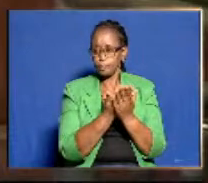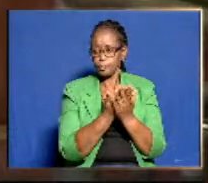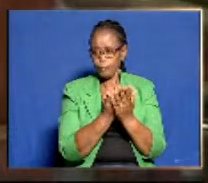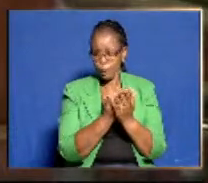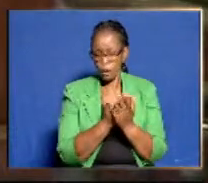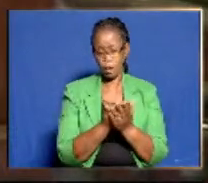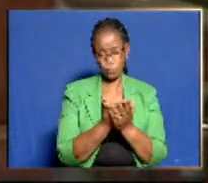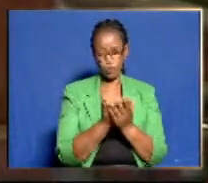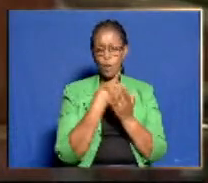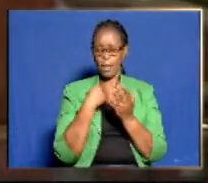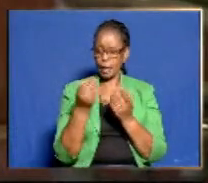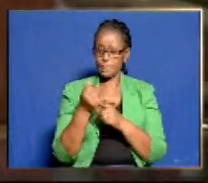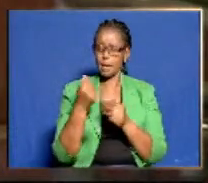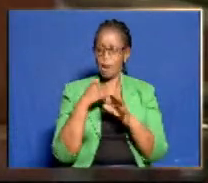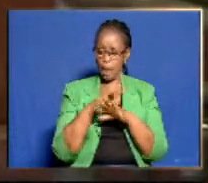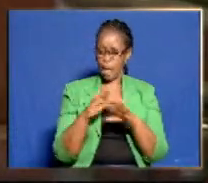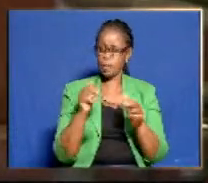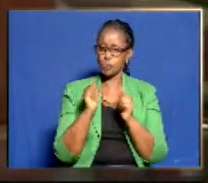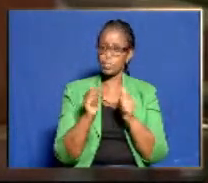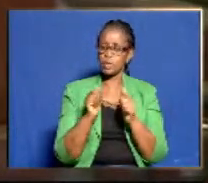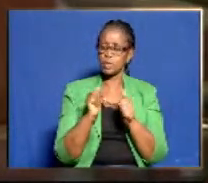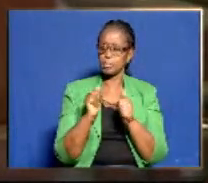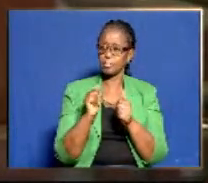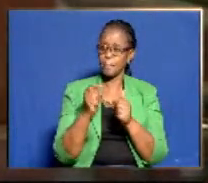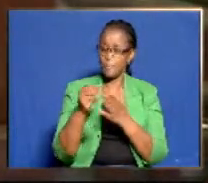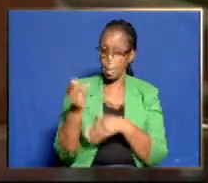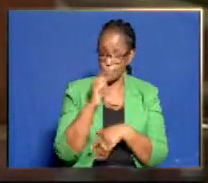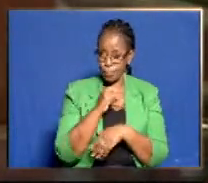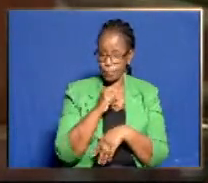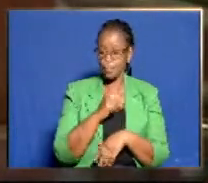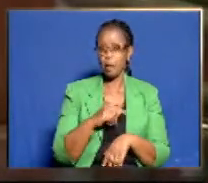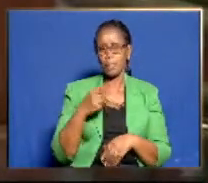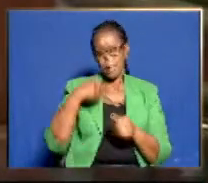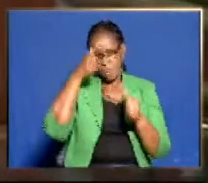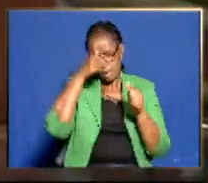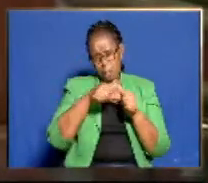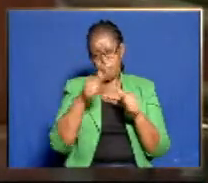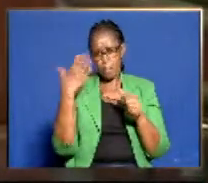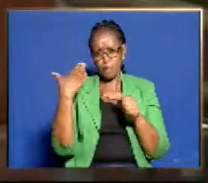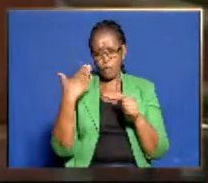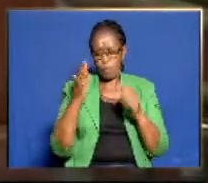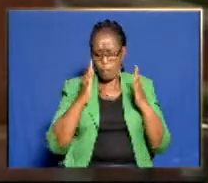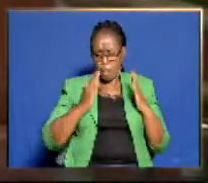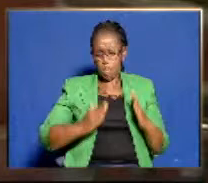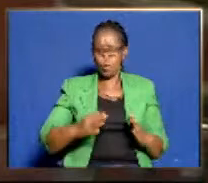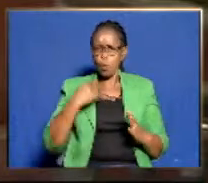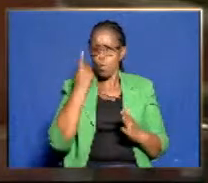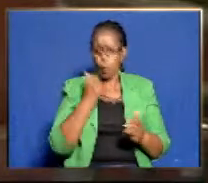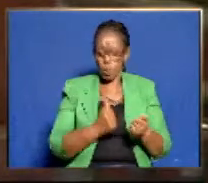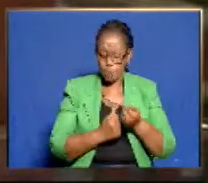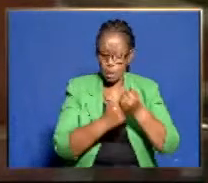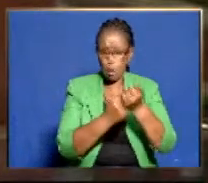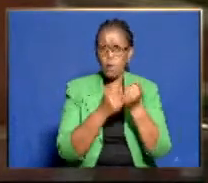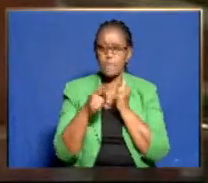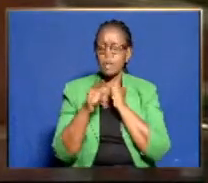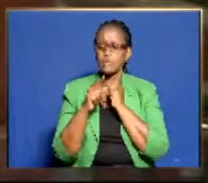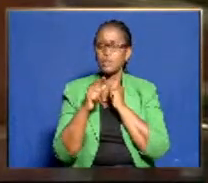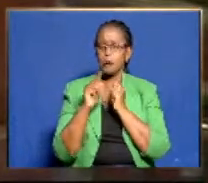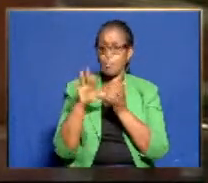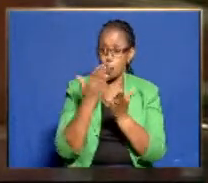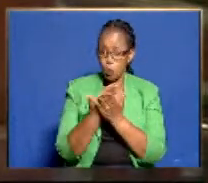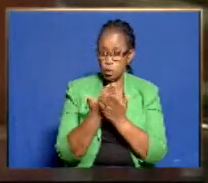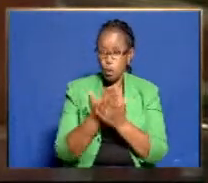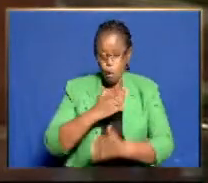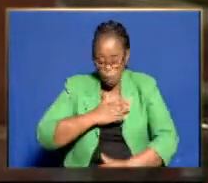been acquired. We put so much effort, and I remember the chair, the person who seconded this motion, the Honorable Makali, was